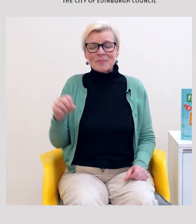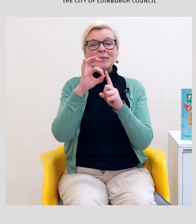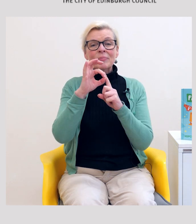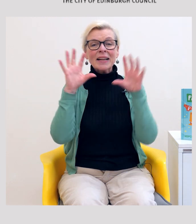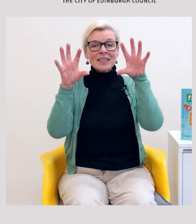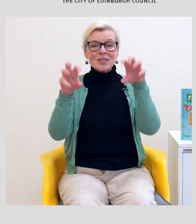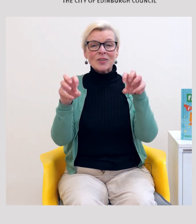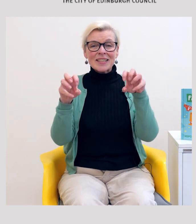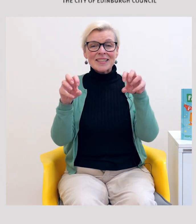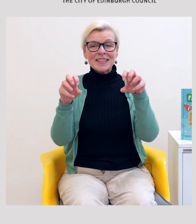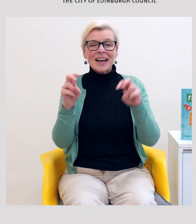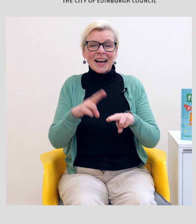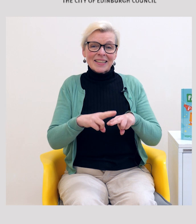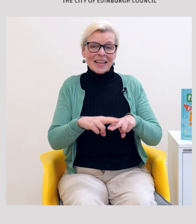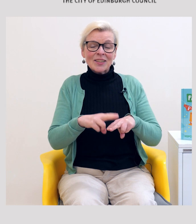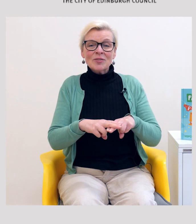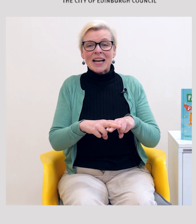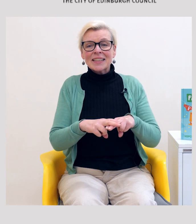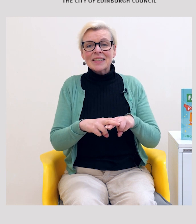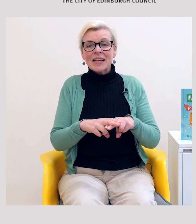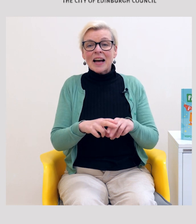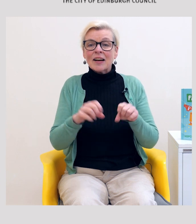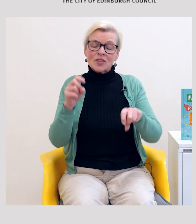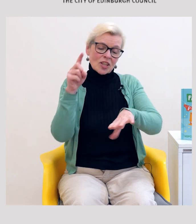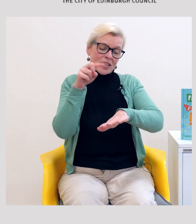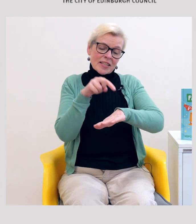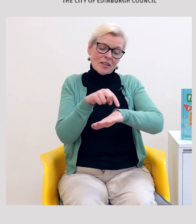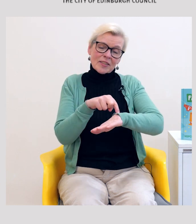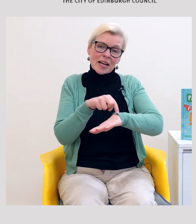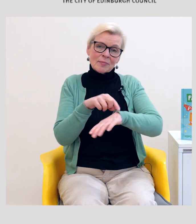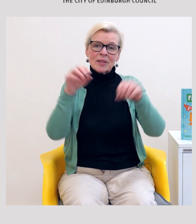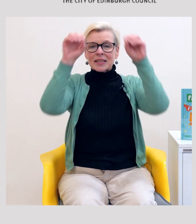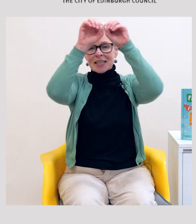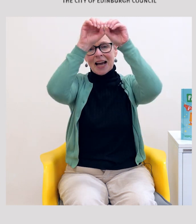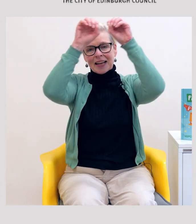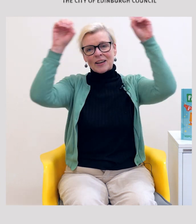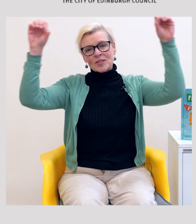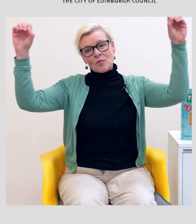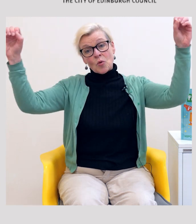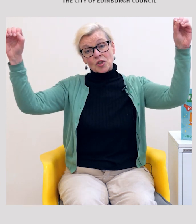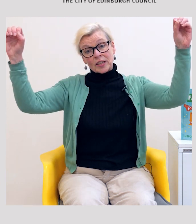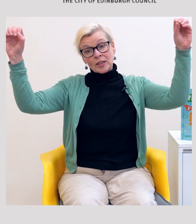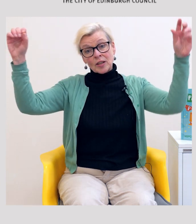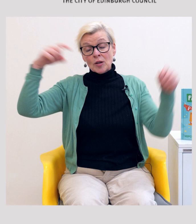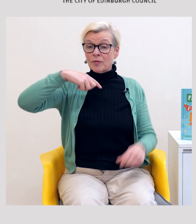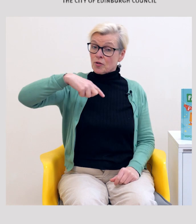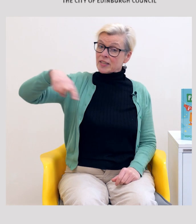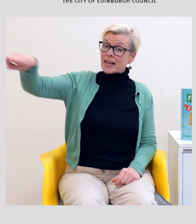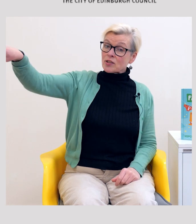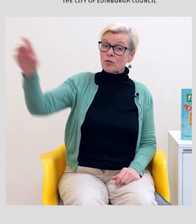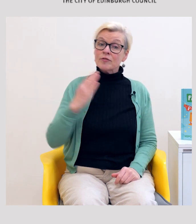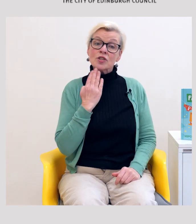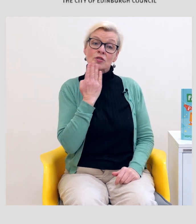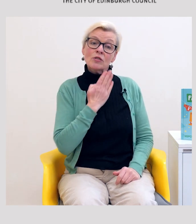yes. Pantosaurus and Dino Dad have just enough time to hang out some washing before